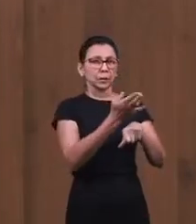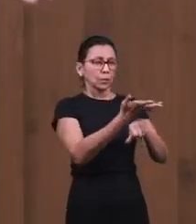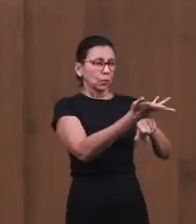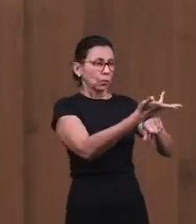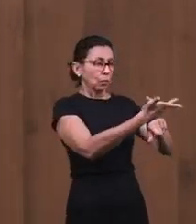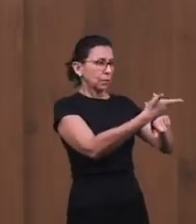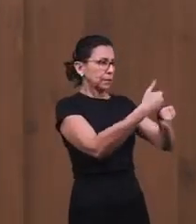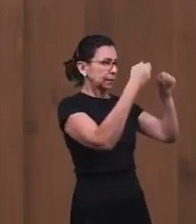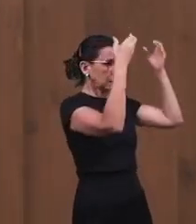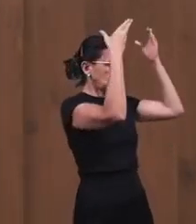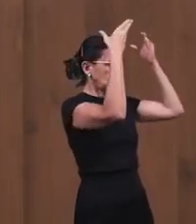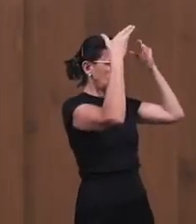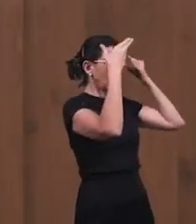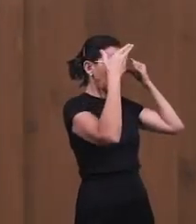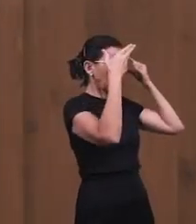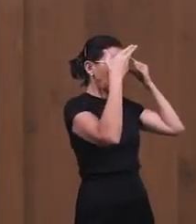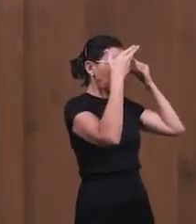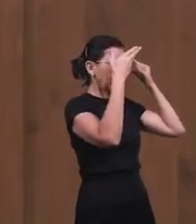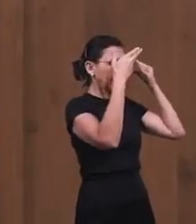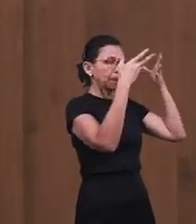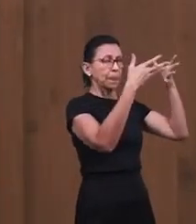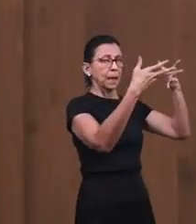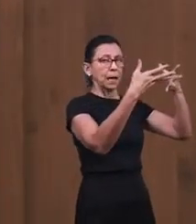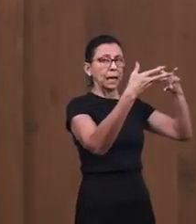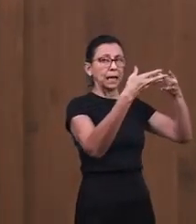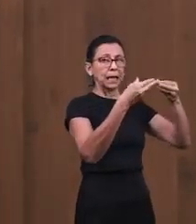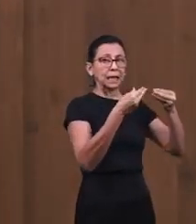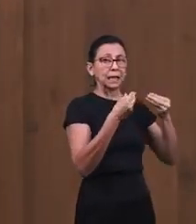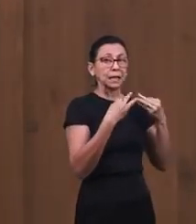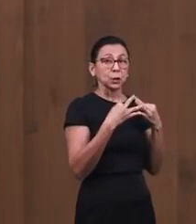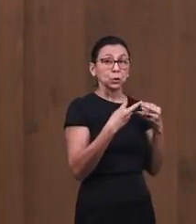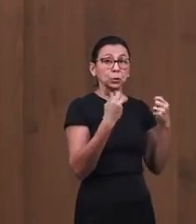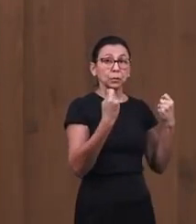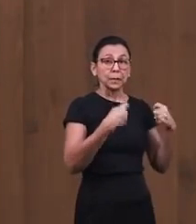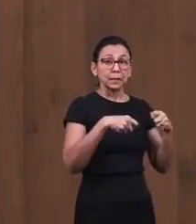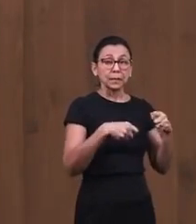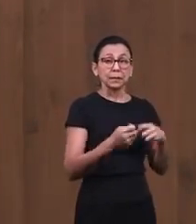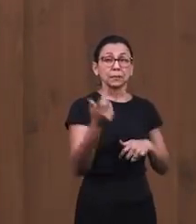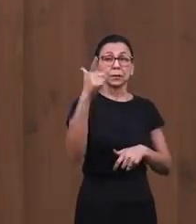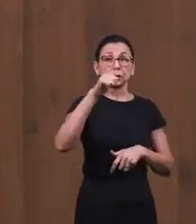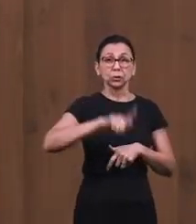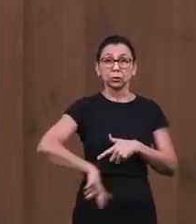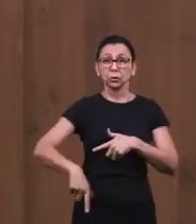then rejoiced. They started to rejoice and build